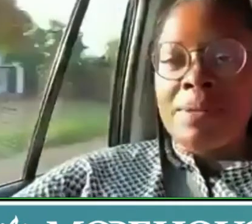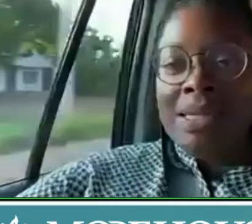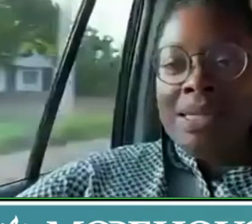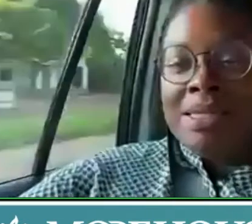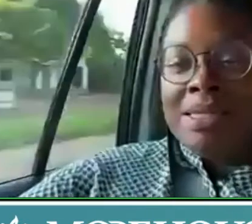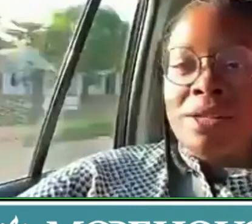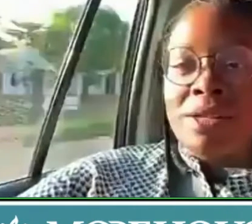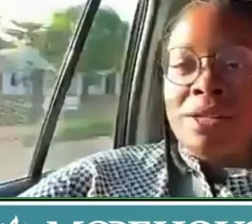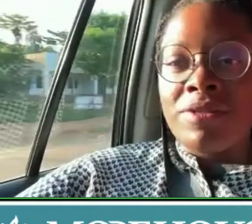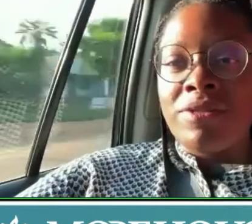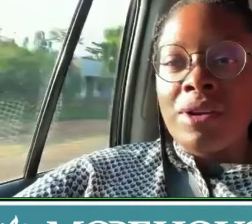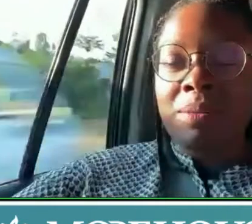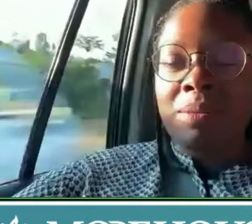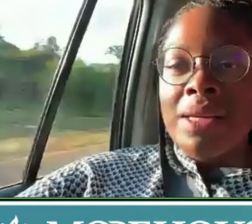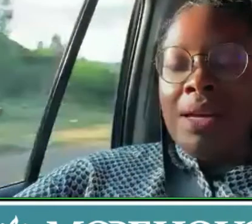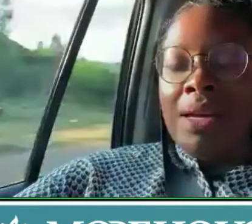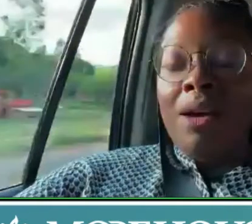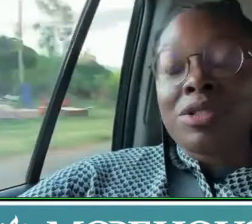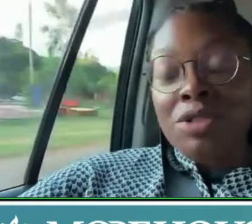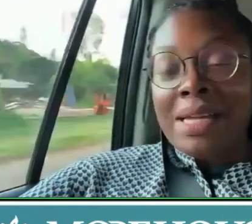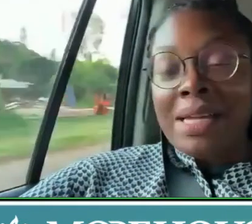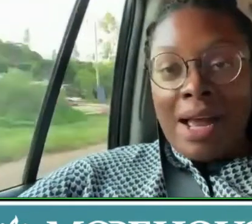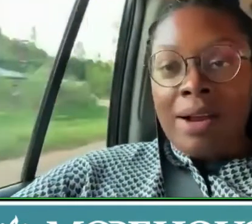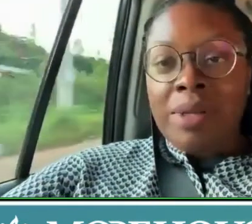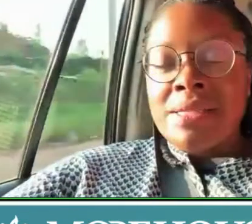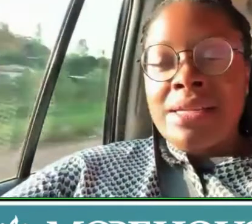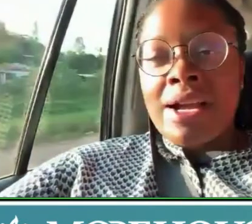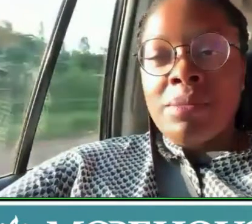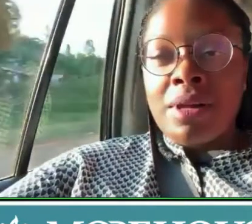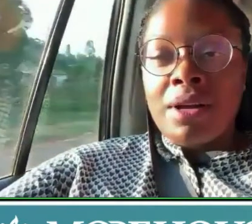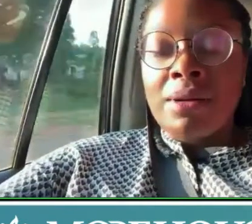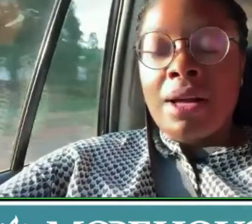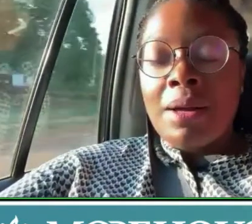to the city center from to Blantyre,